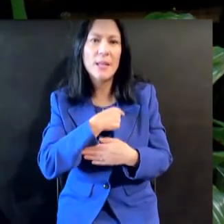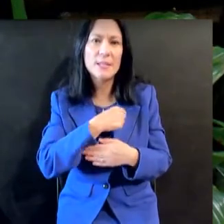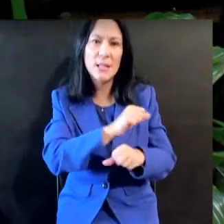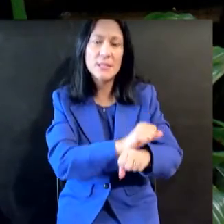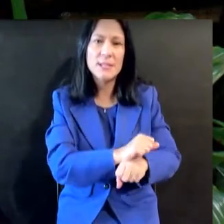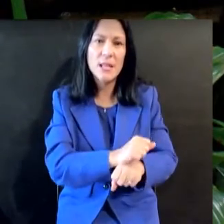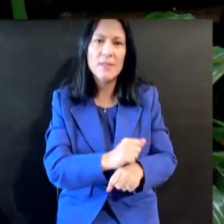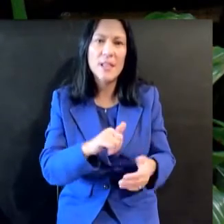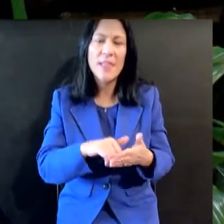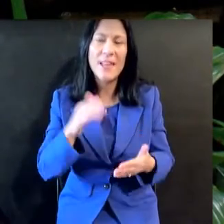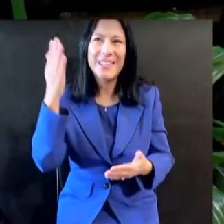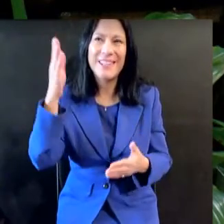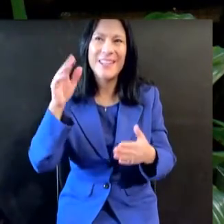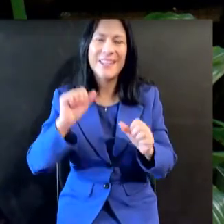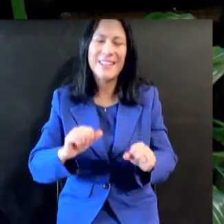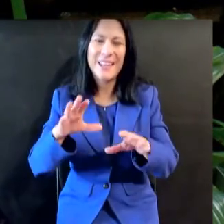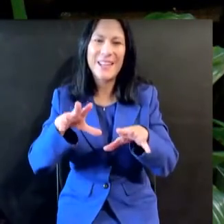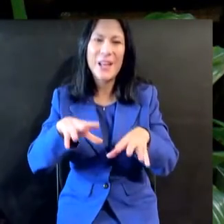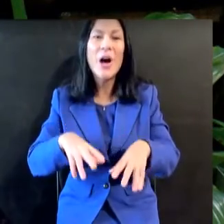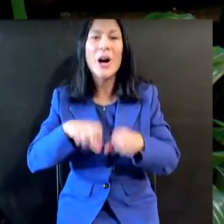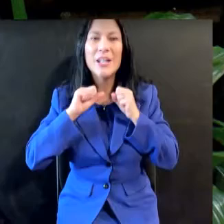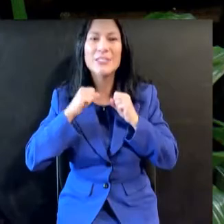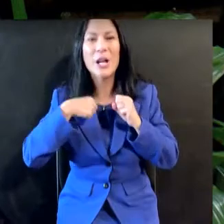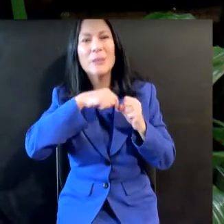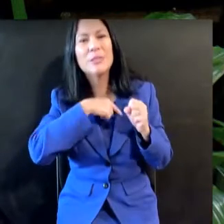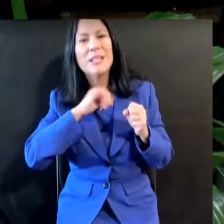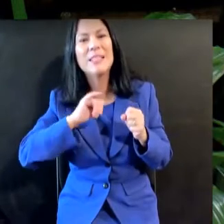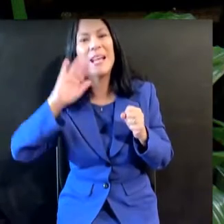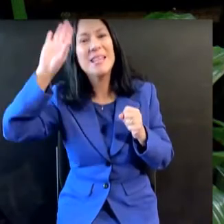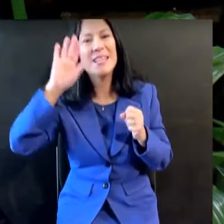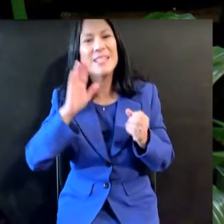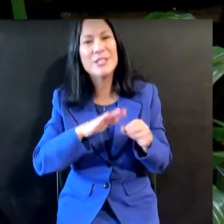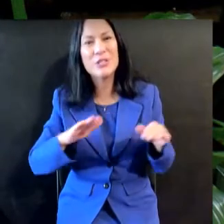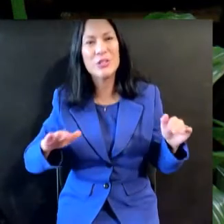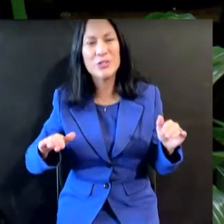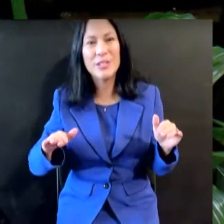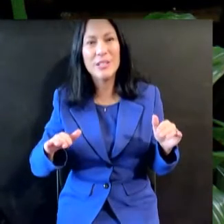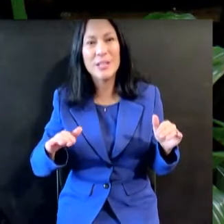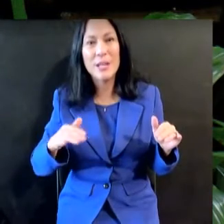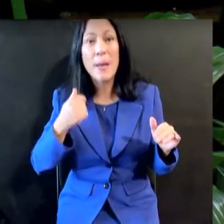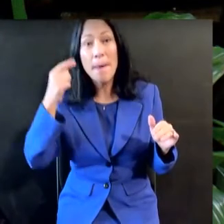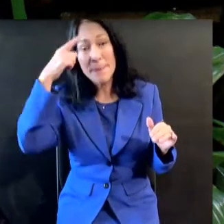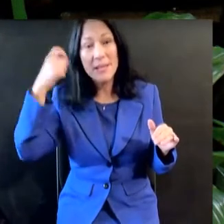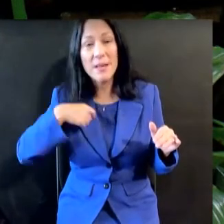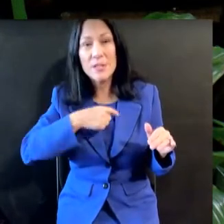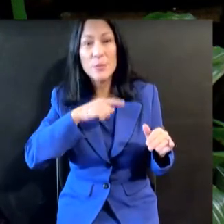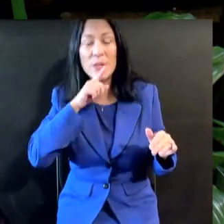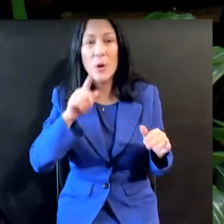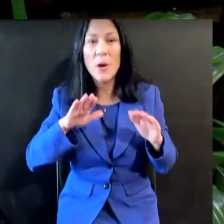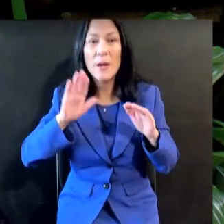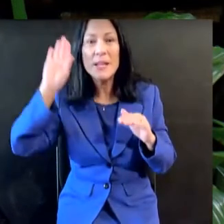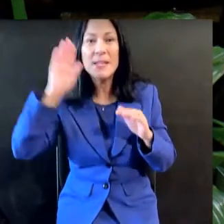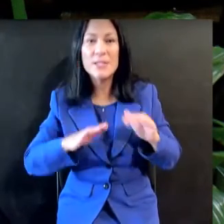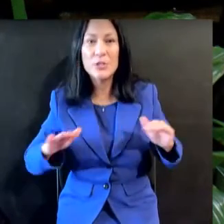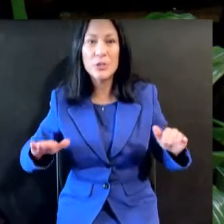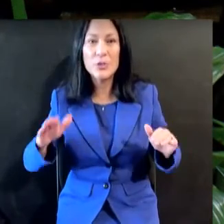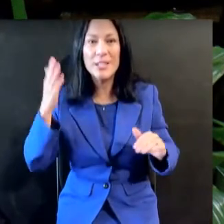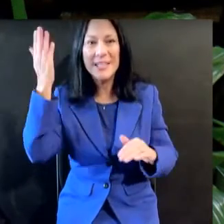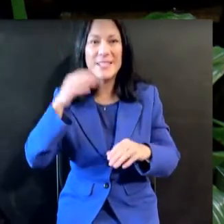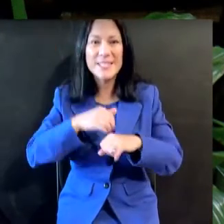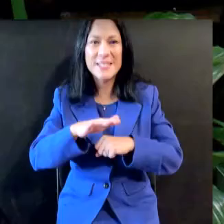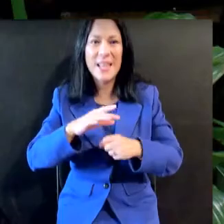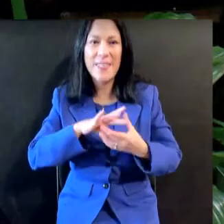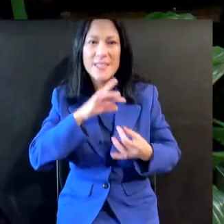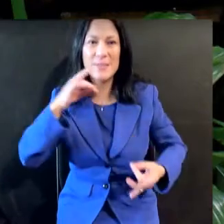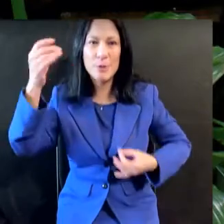very own children. And because we are his children, God has sent the spirit of his son into our hearts, prompting us to call out,